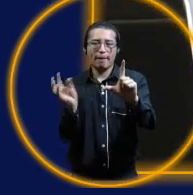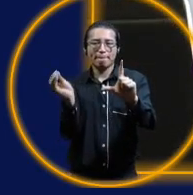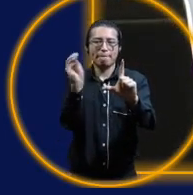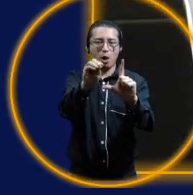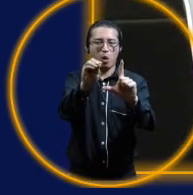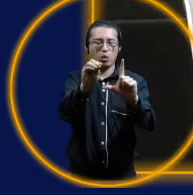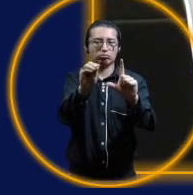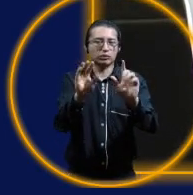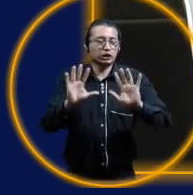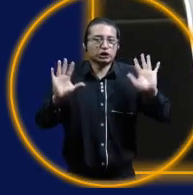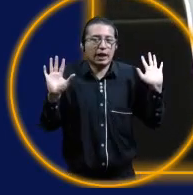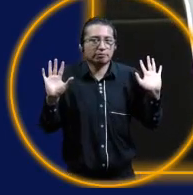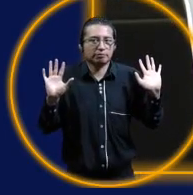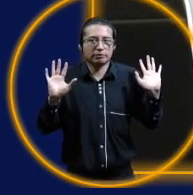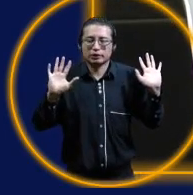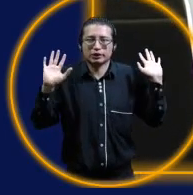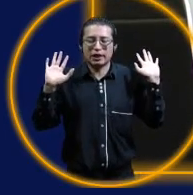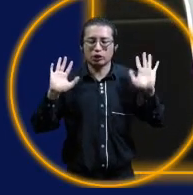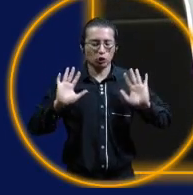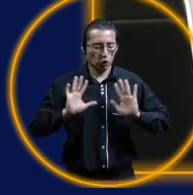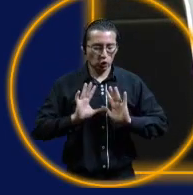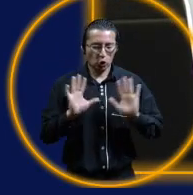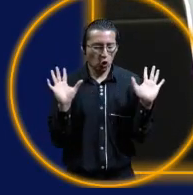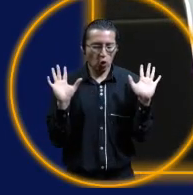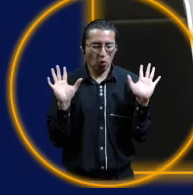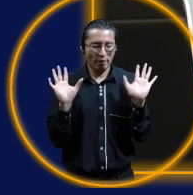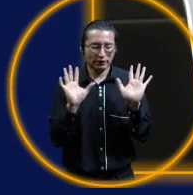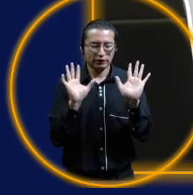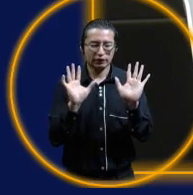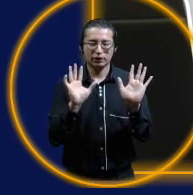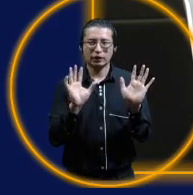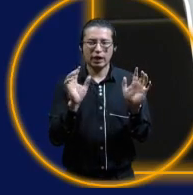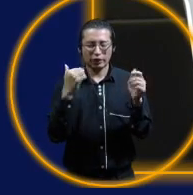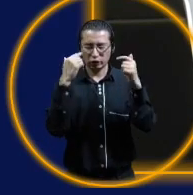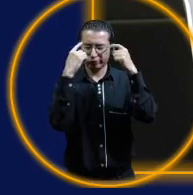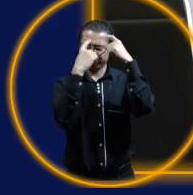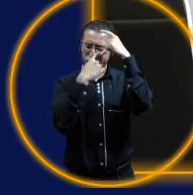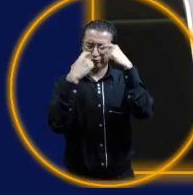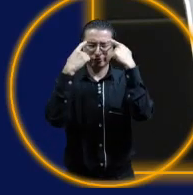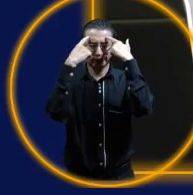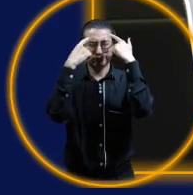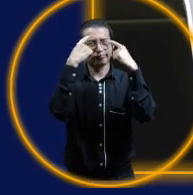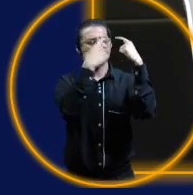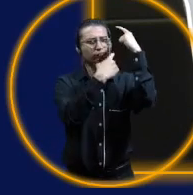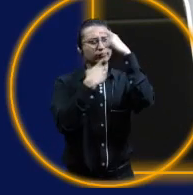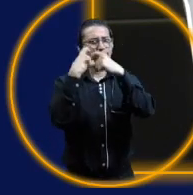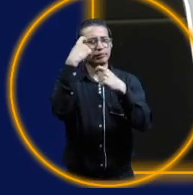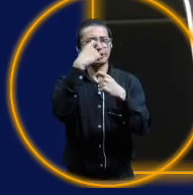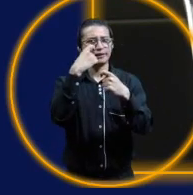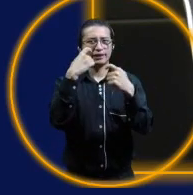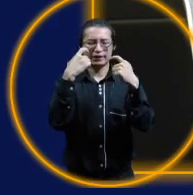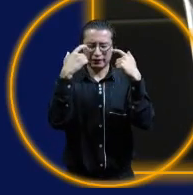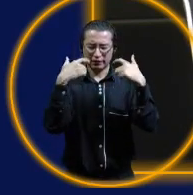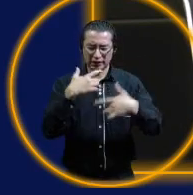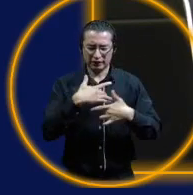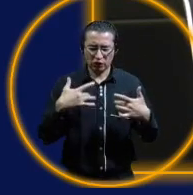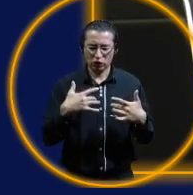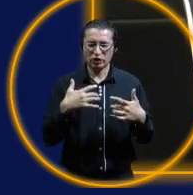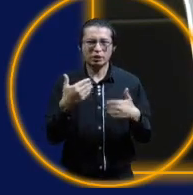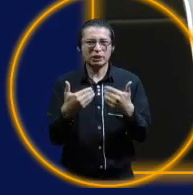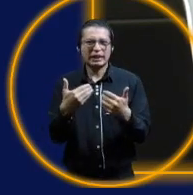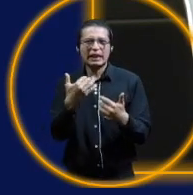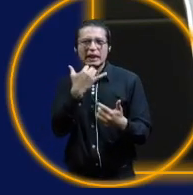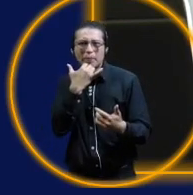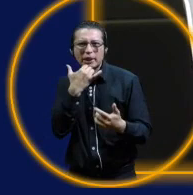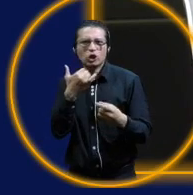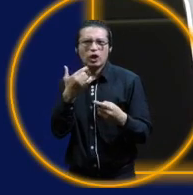that can really help keep my mind okay and not be like, what next? Oh, what did they say? And